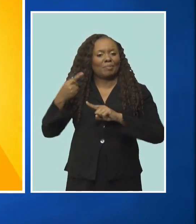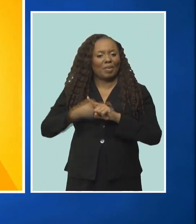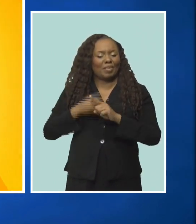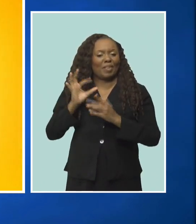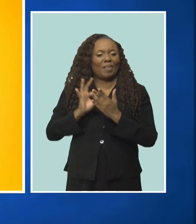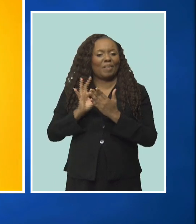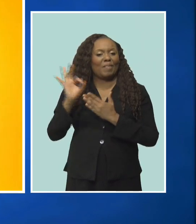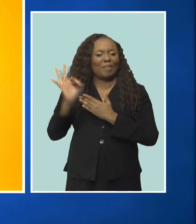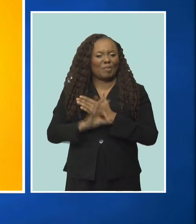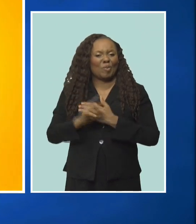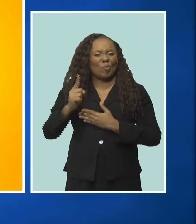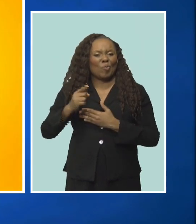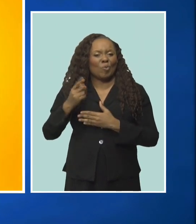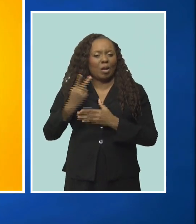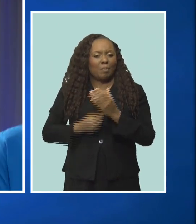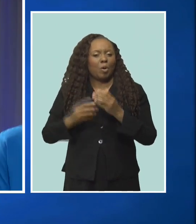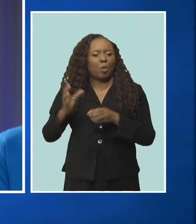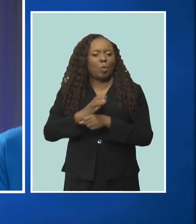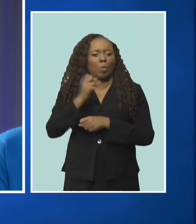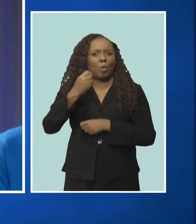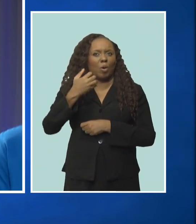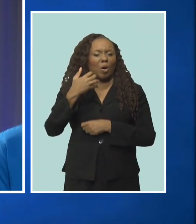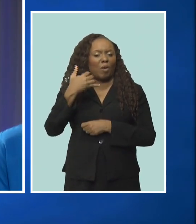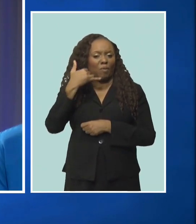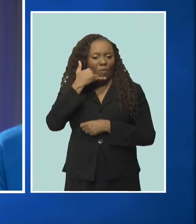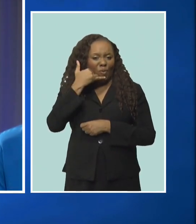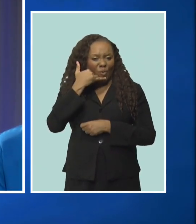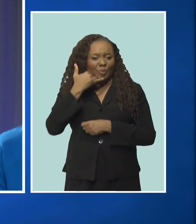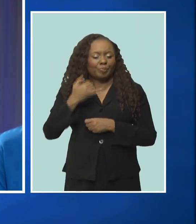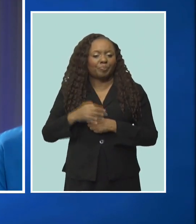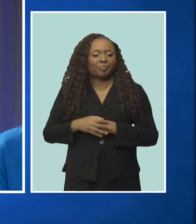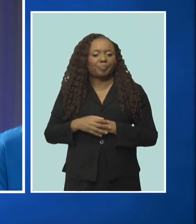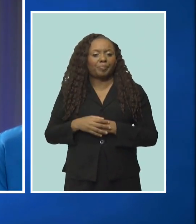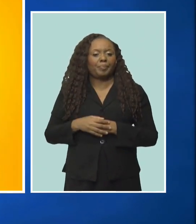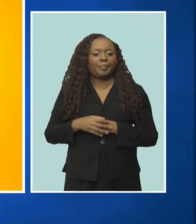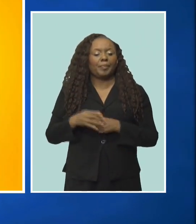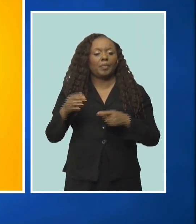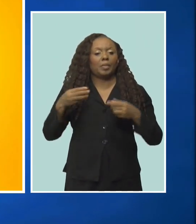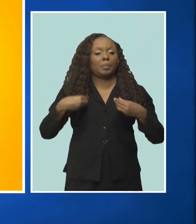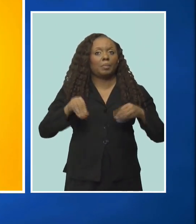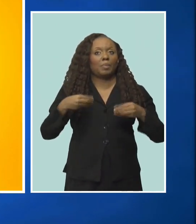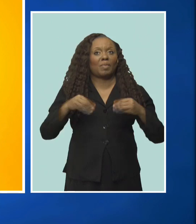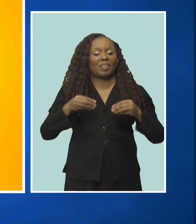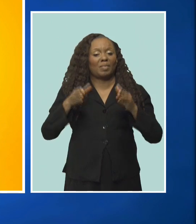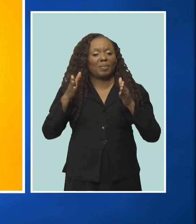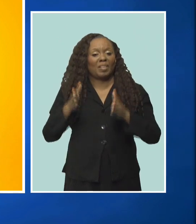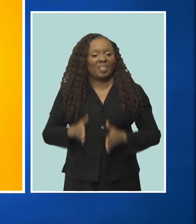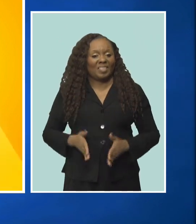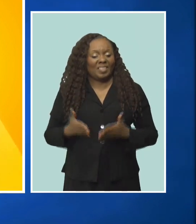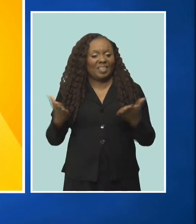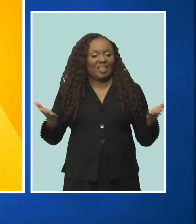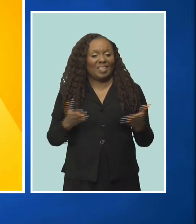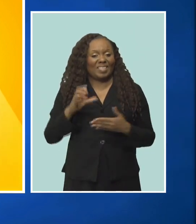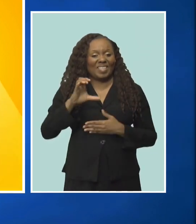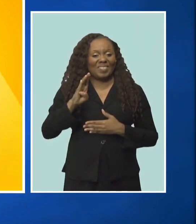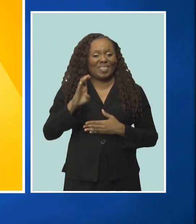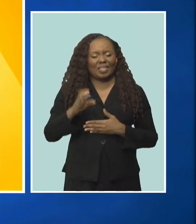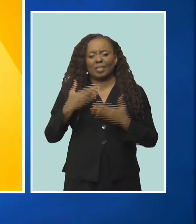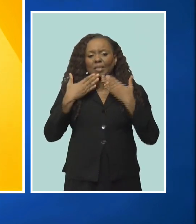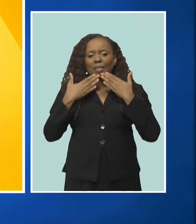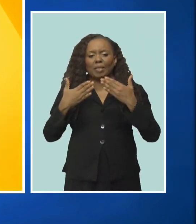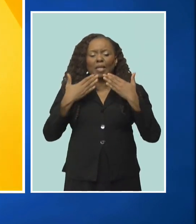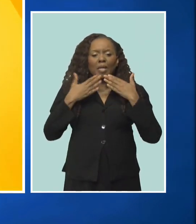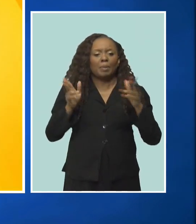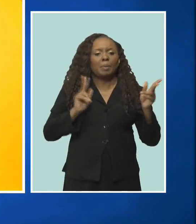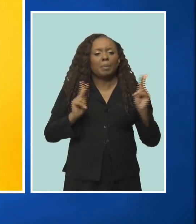couple also won a mobile phone, compliments Post Wireless. Marketing executive here at the CBC, Alicia Hinson, expressed gratitude to